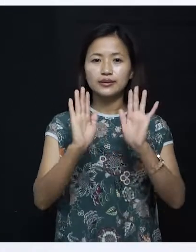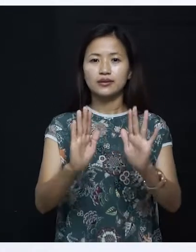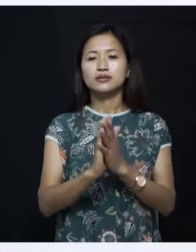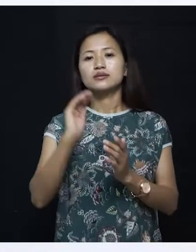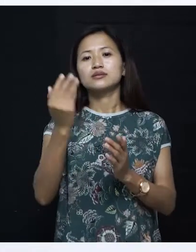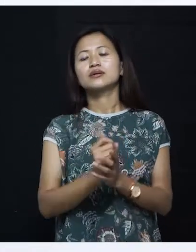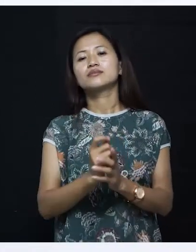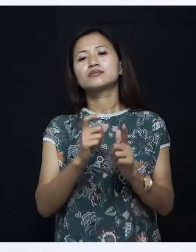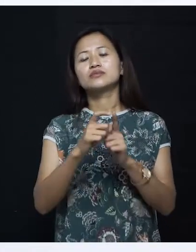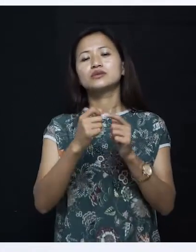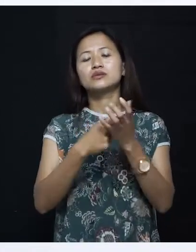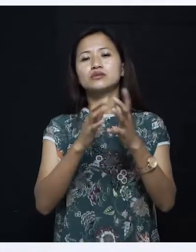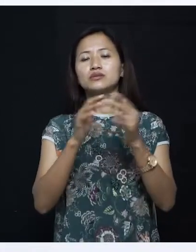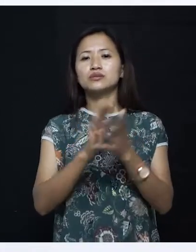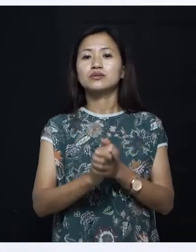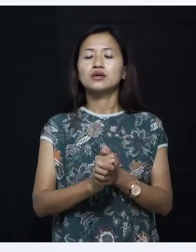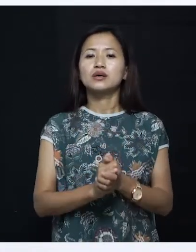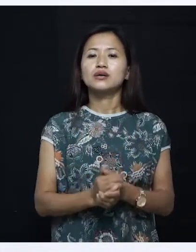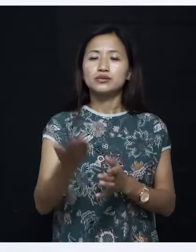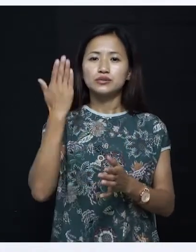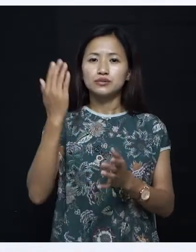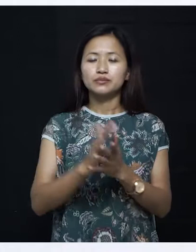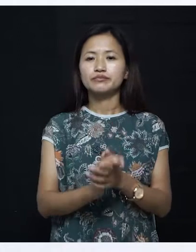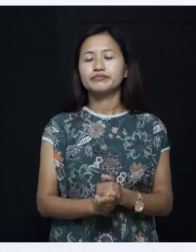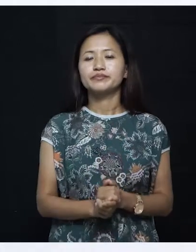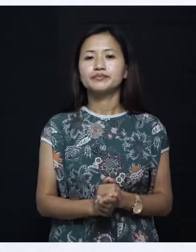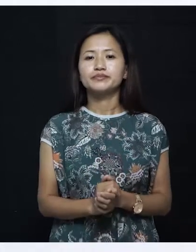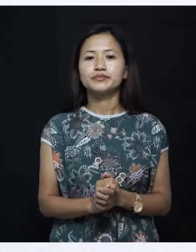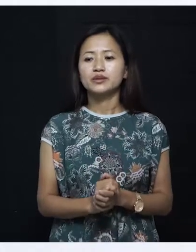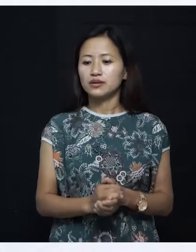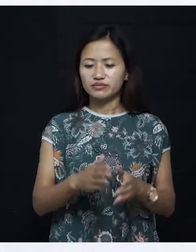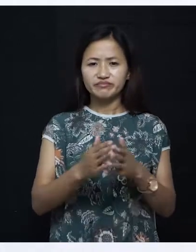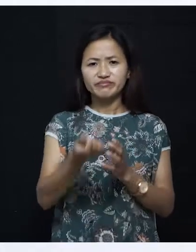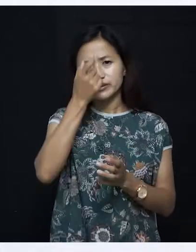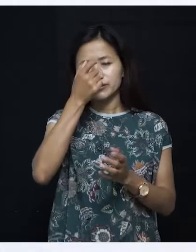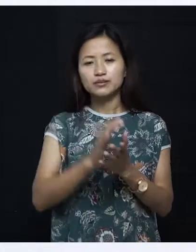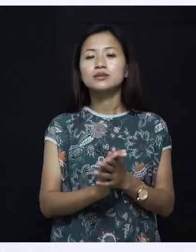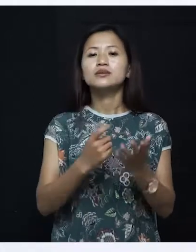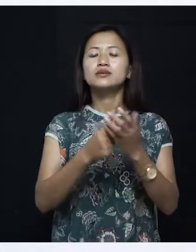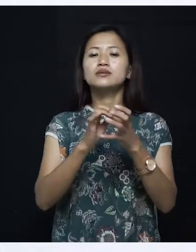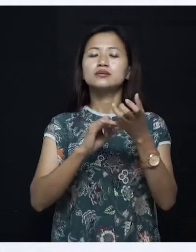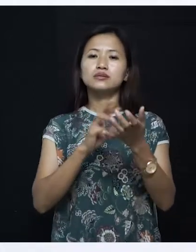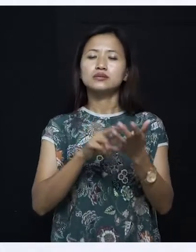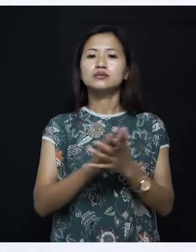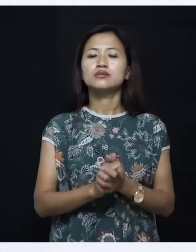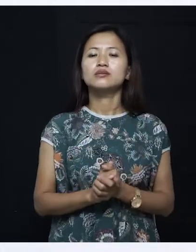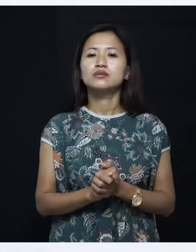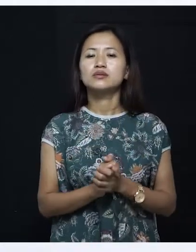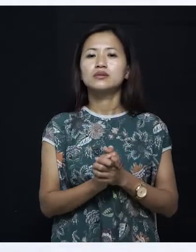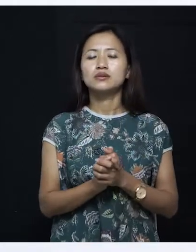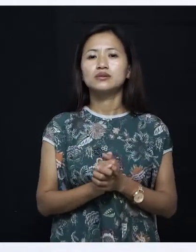some drawbacks. Okay, that means it has some problem, defect. Okay, And the reason why is this defect will